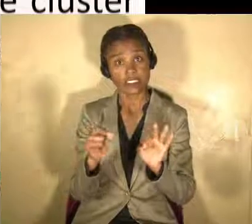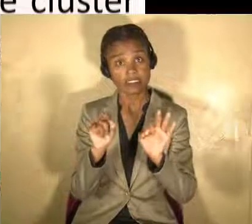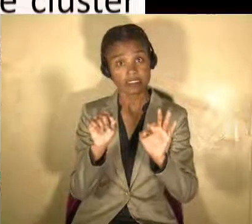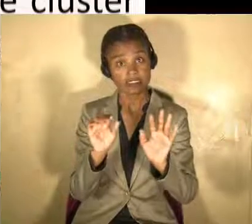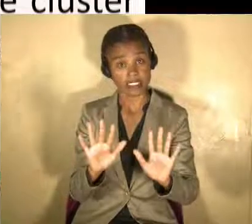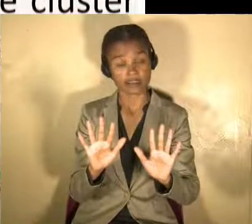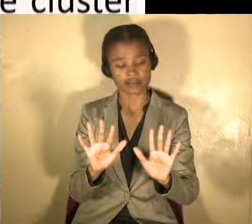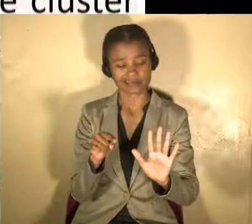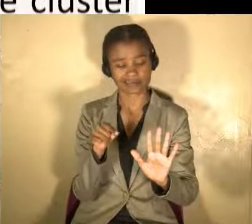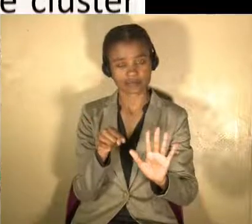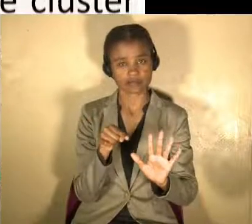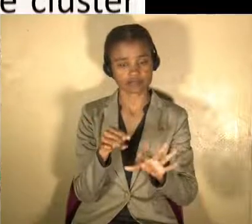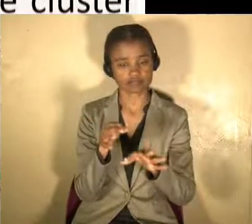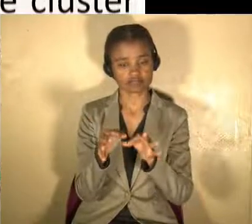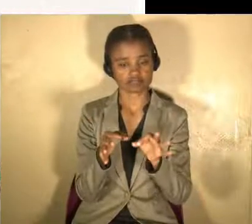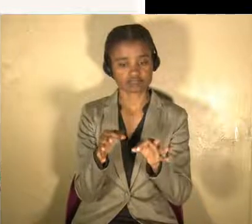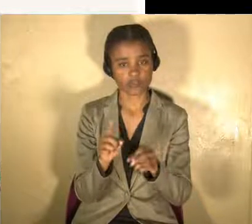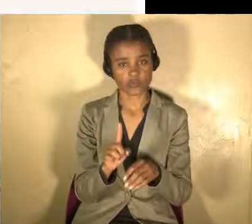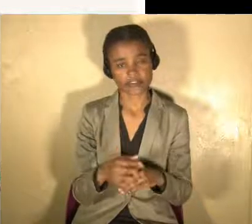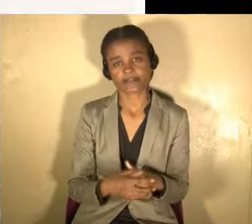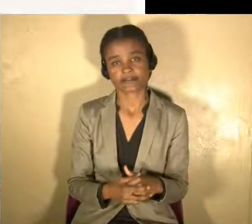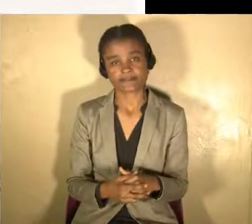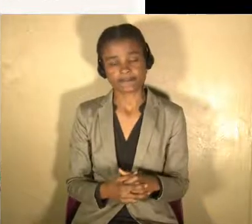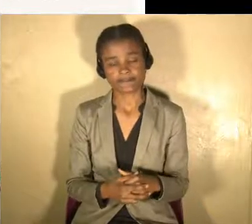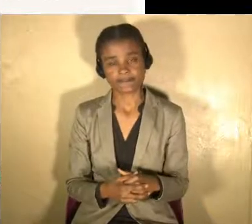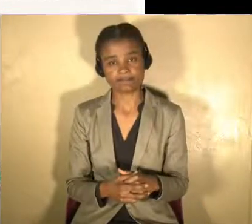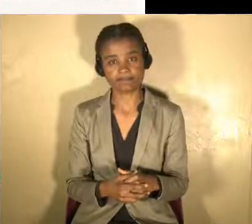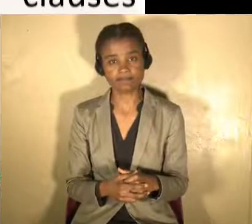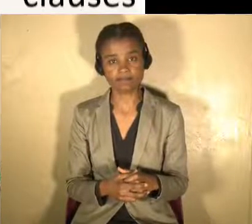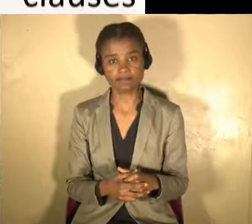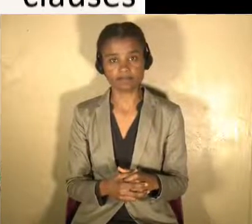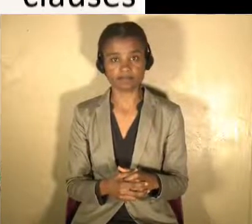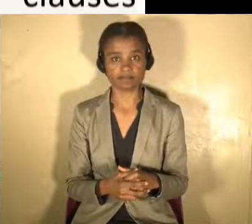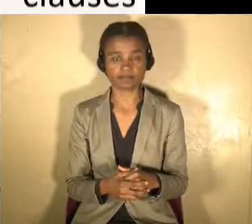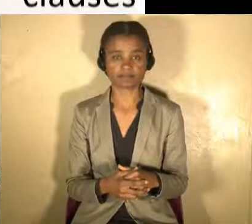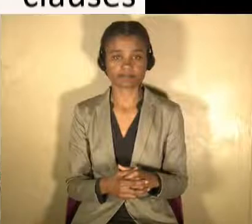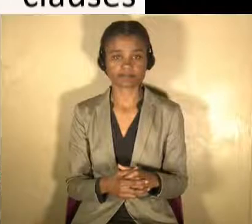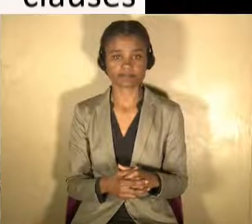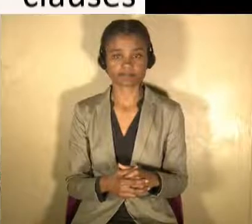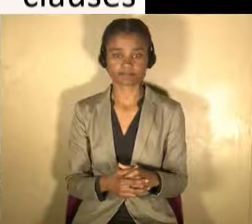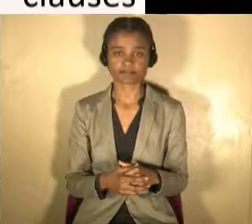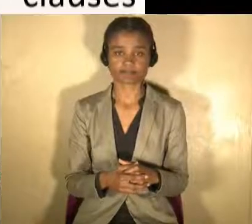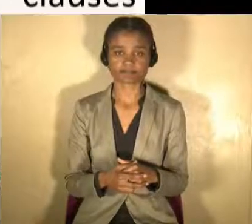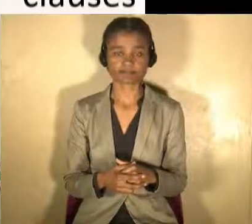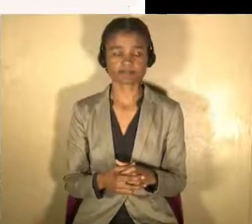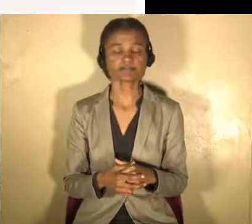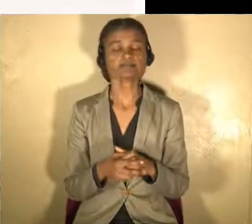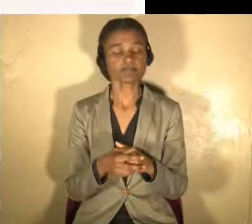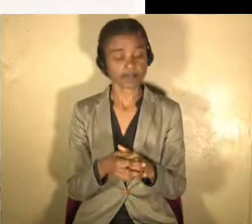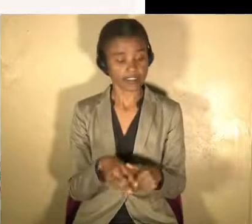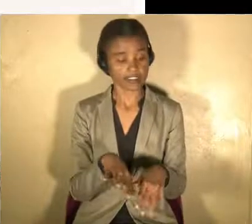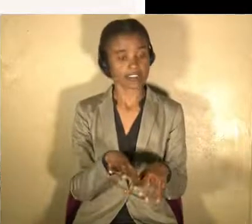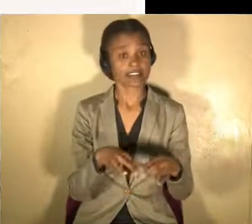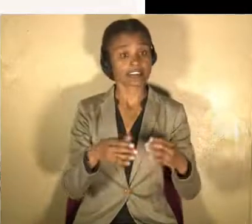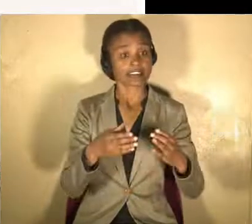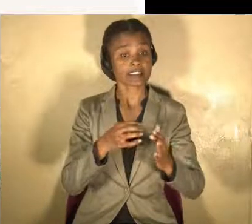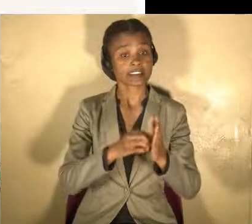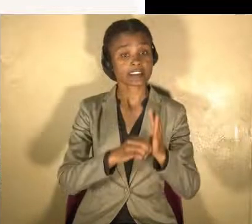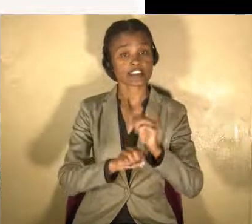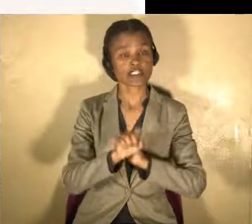it makes a provision for the amendment of the current section 159 of the